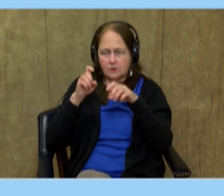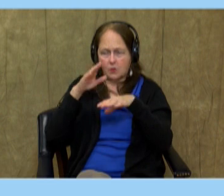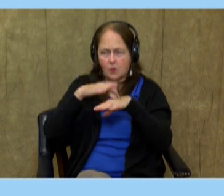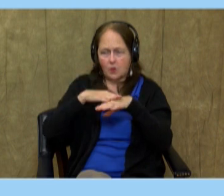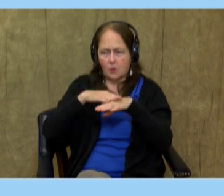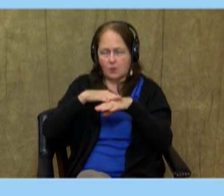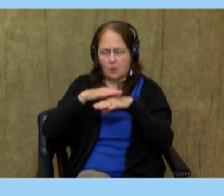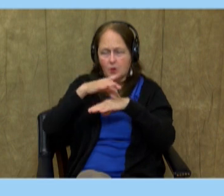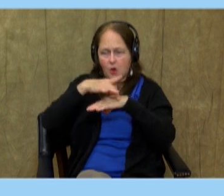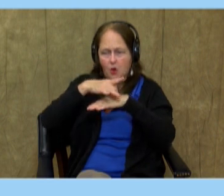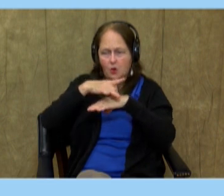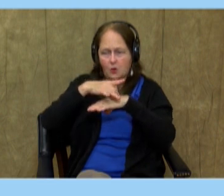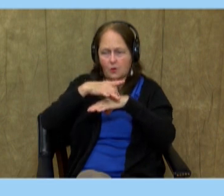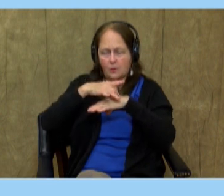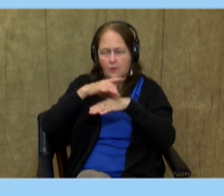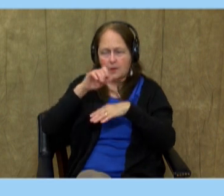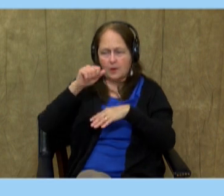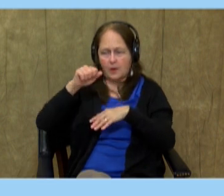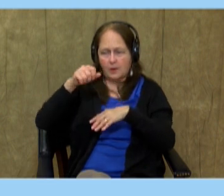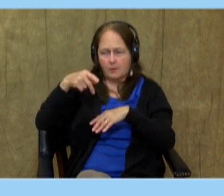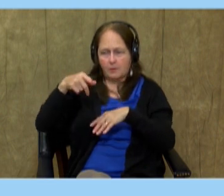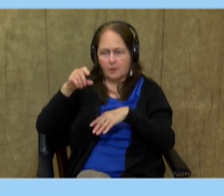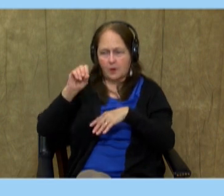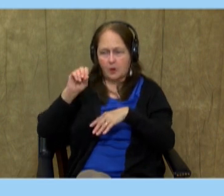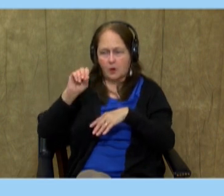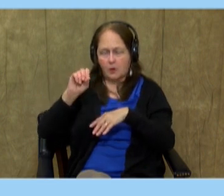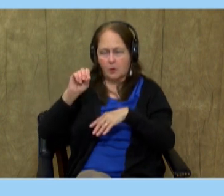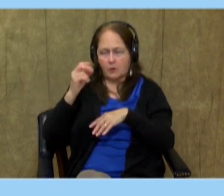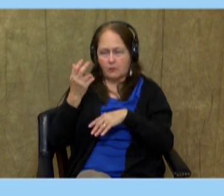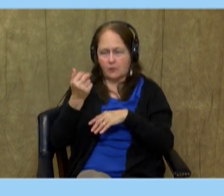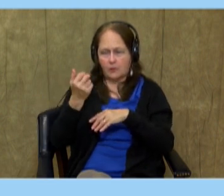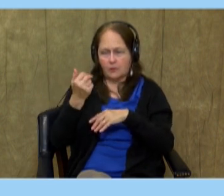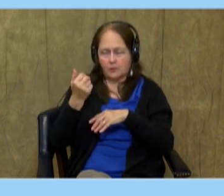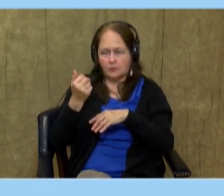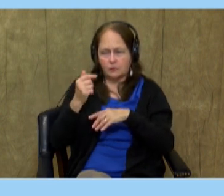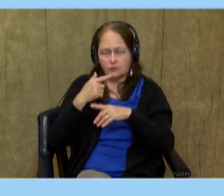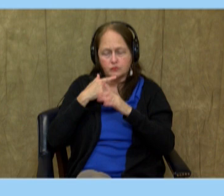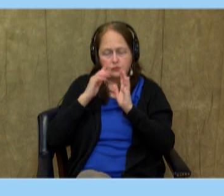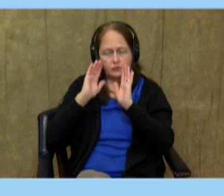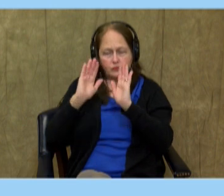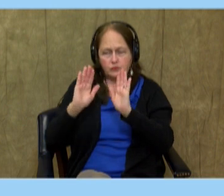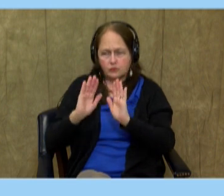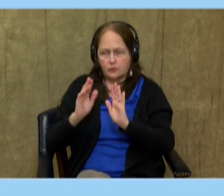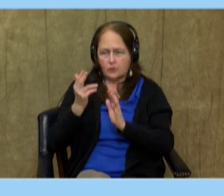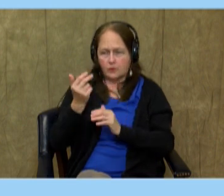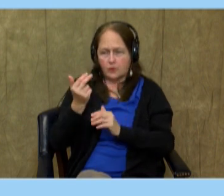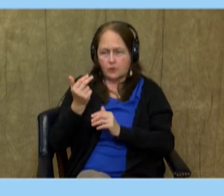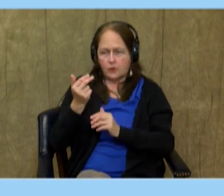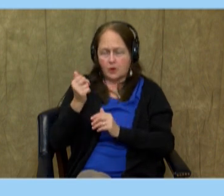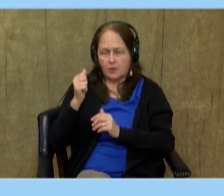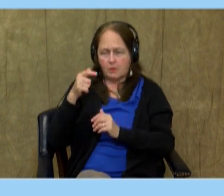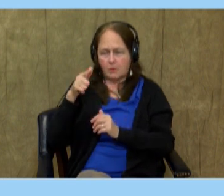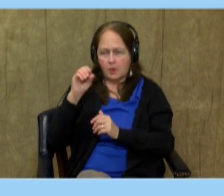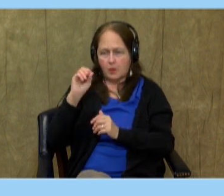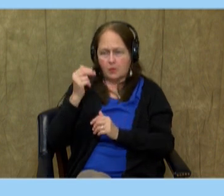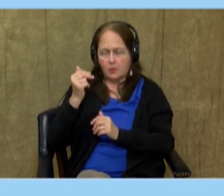Earth. And then Apollo 13, you may have seen the movie. If you haven't, fantastic movie on Apollo 13, that while it did return